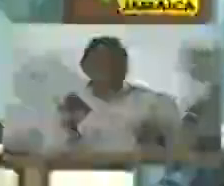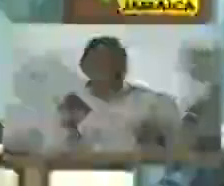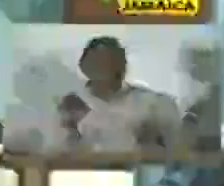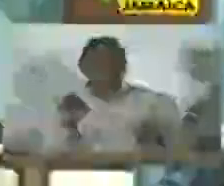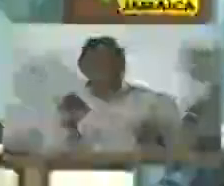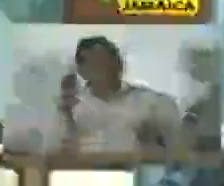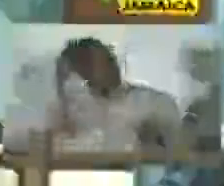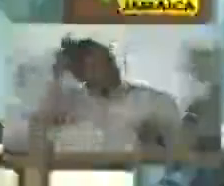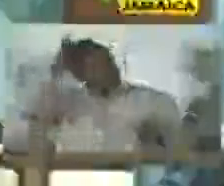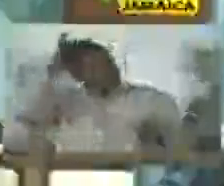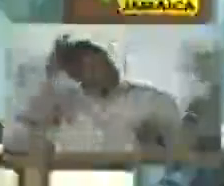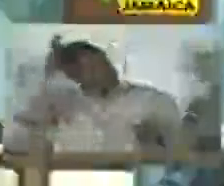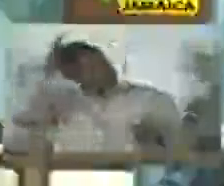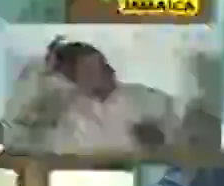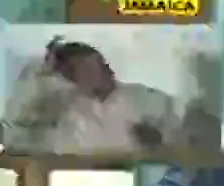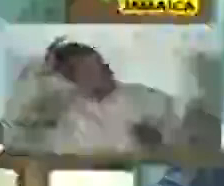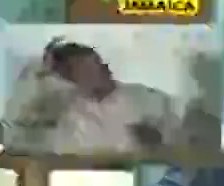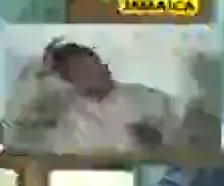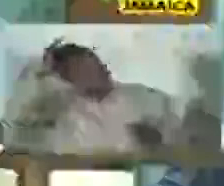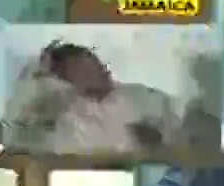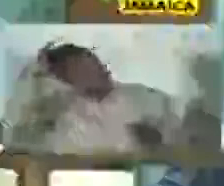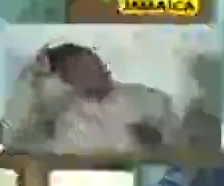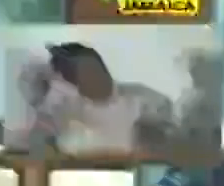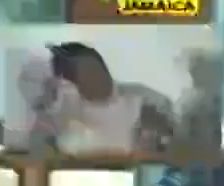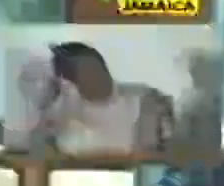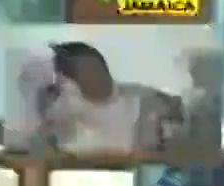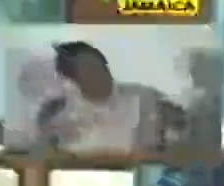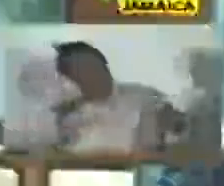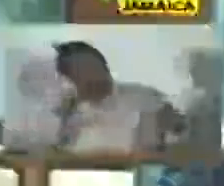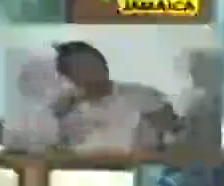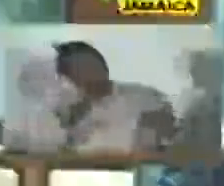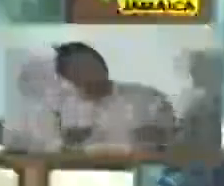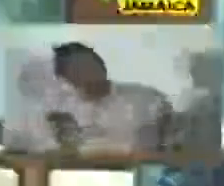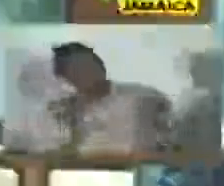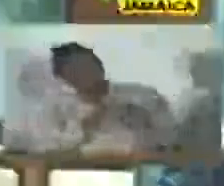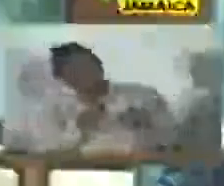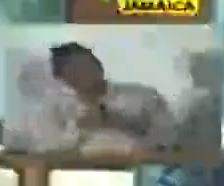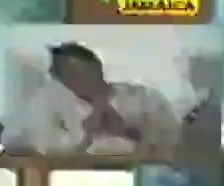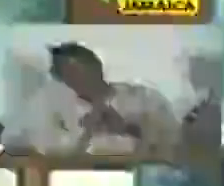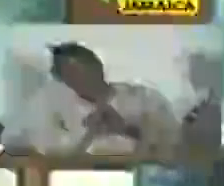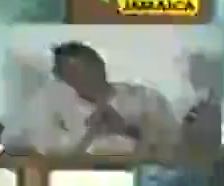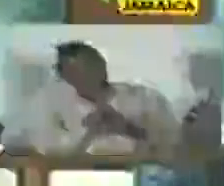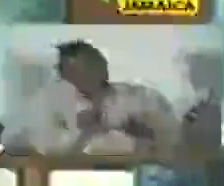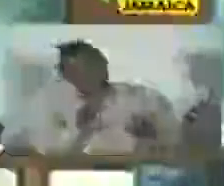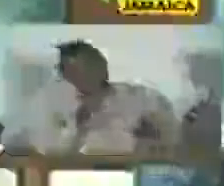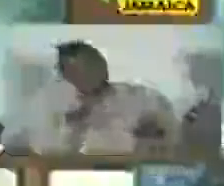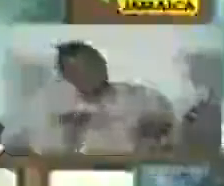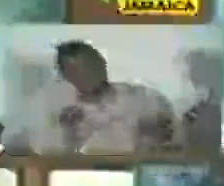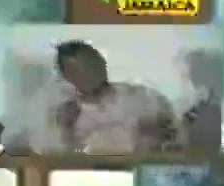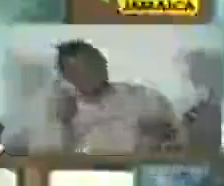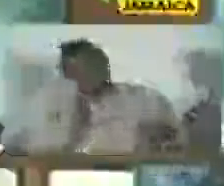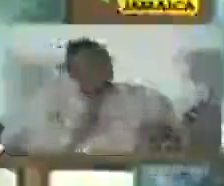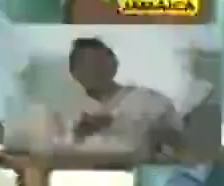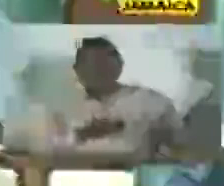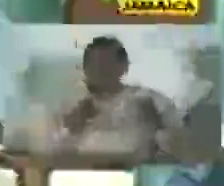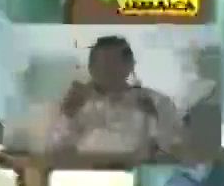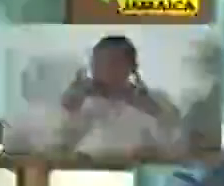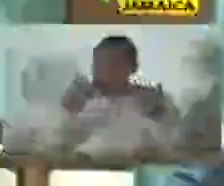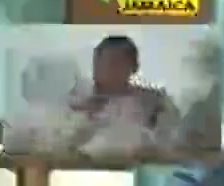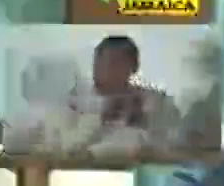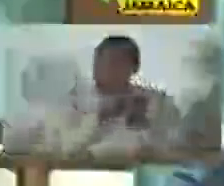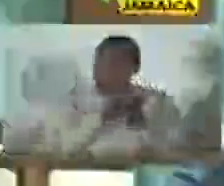And Mr. President, it is important within the function of our public